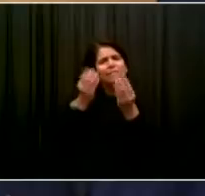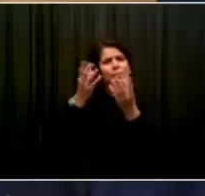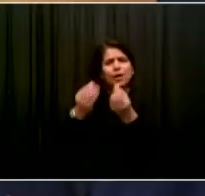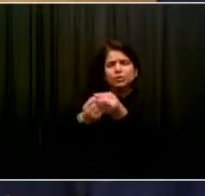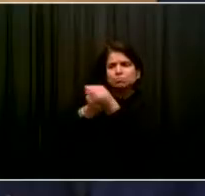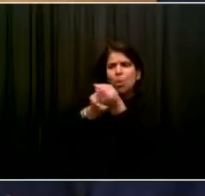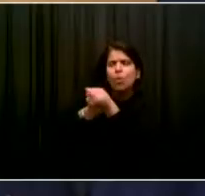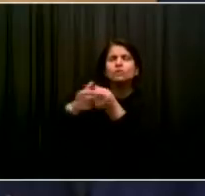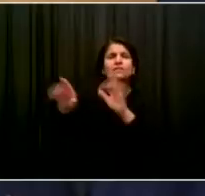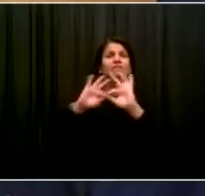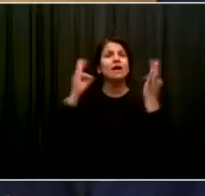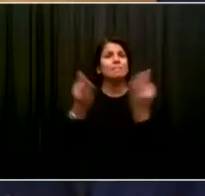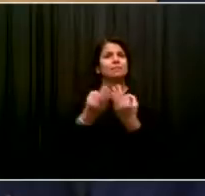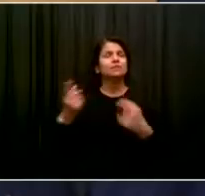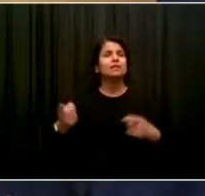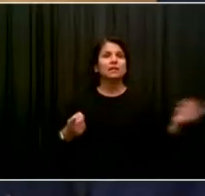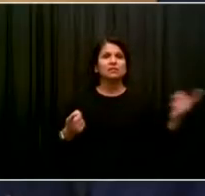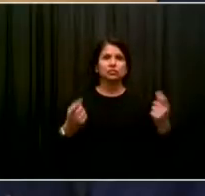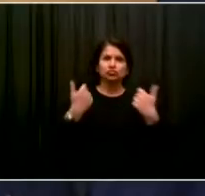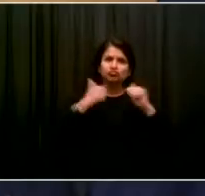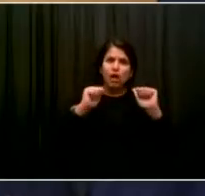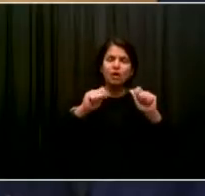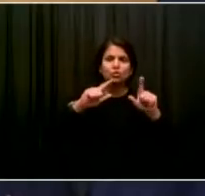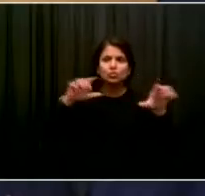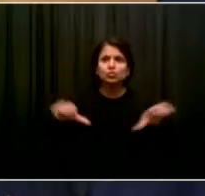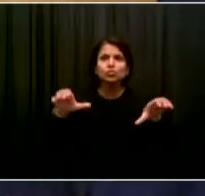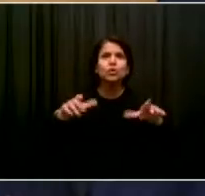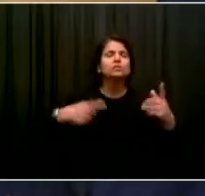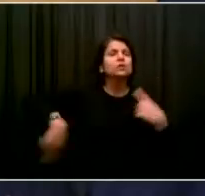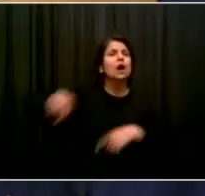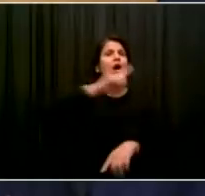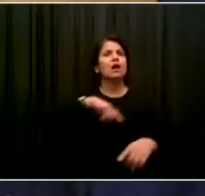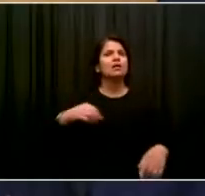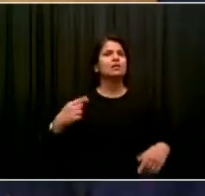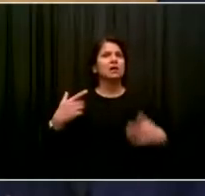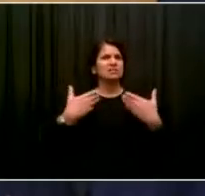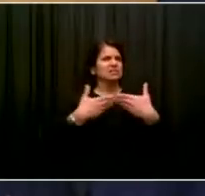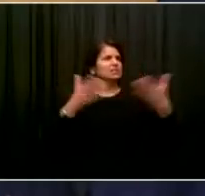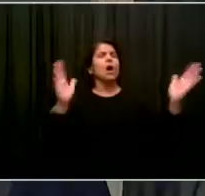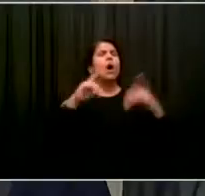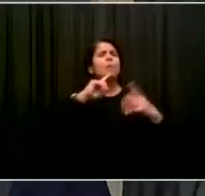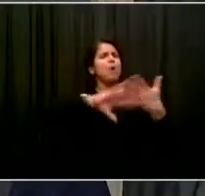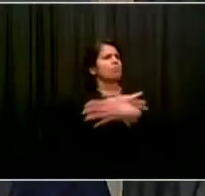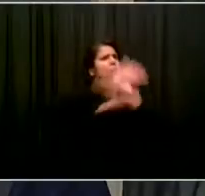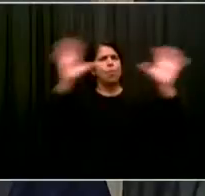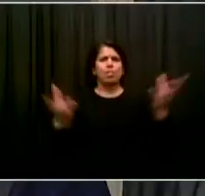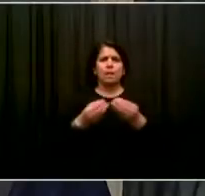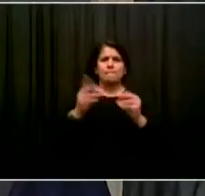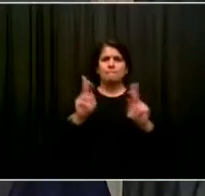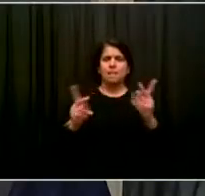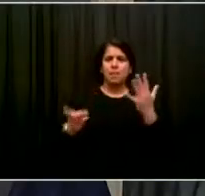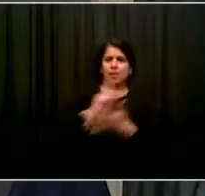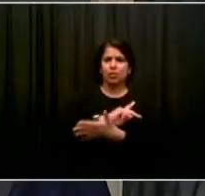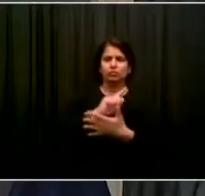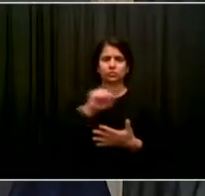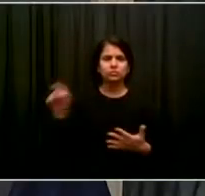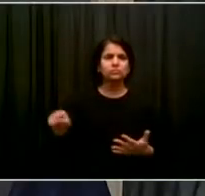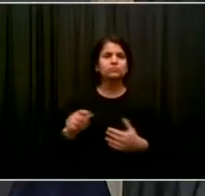are attempting to do. That is not for the general population, and we want to be clear on that. David, you want to add anything?